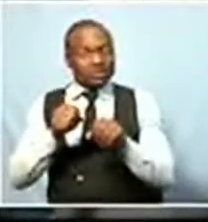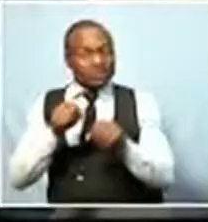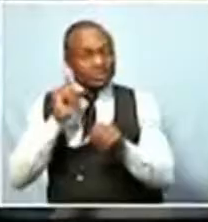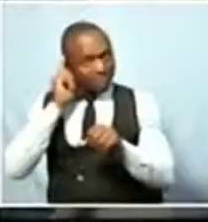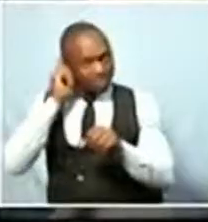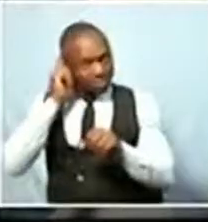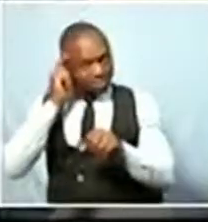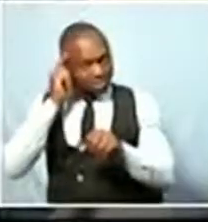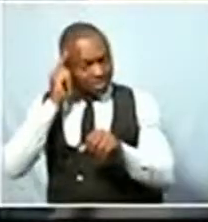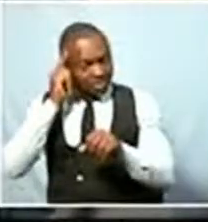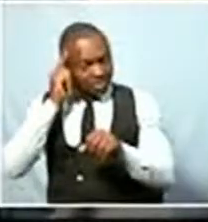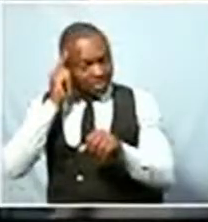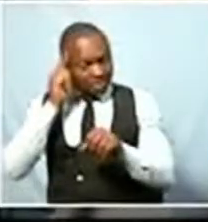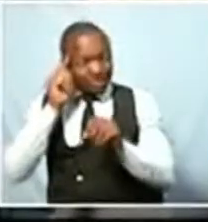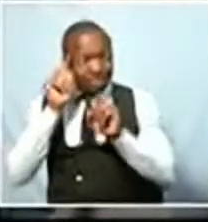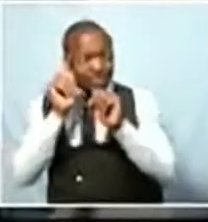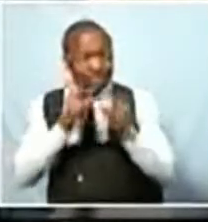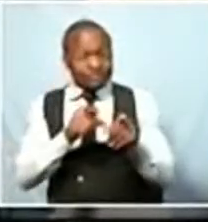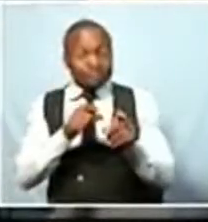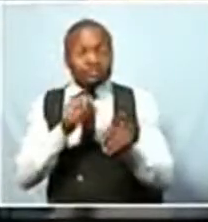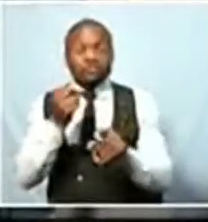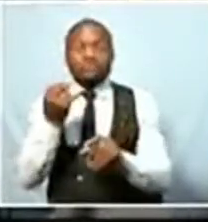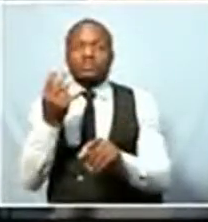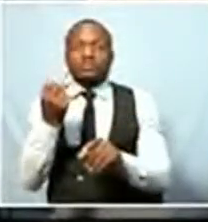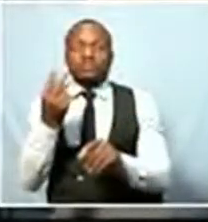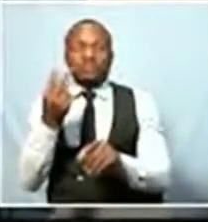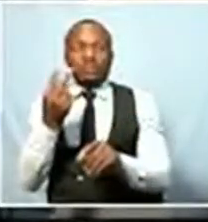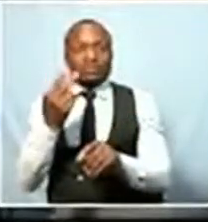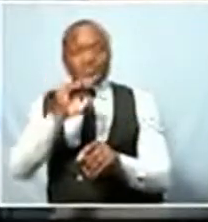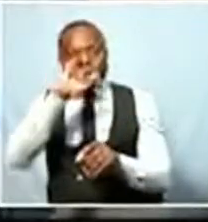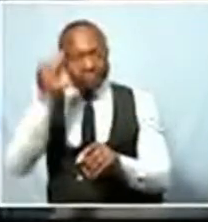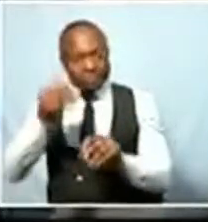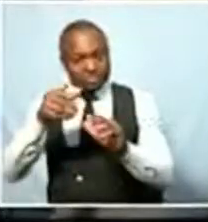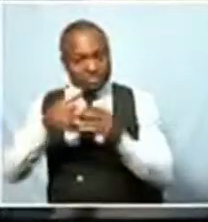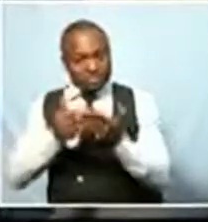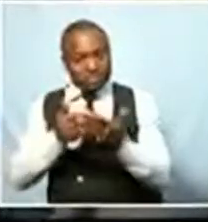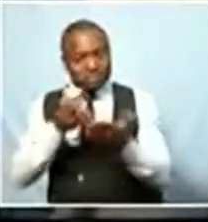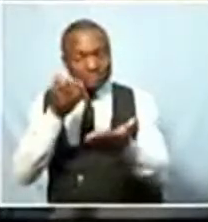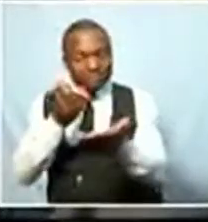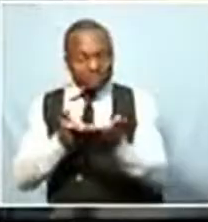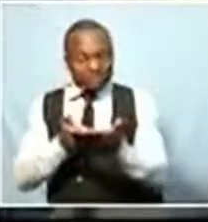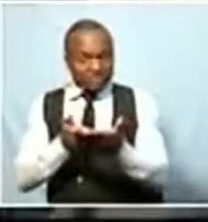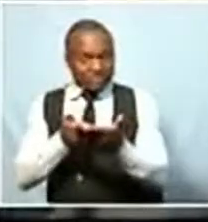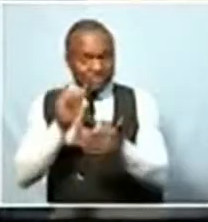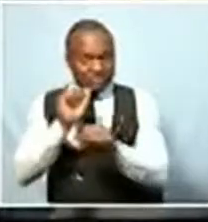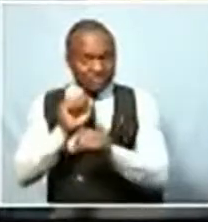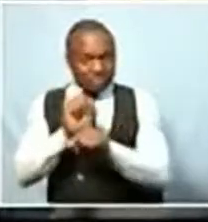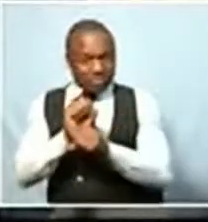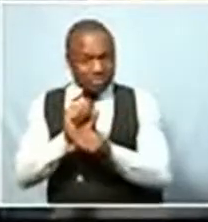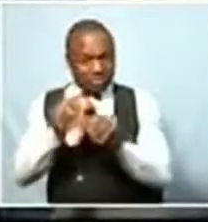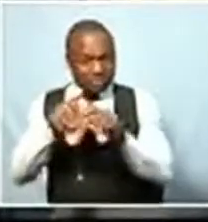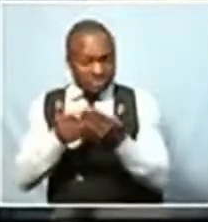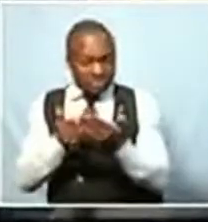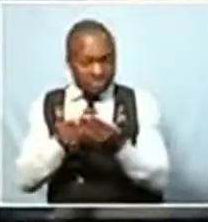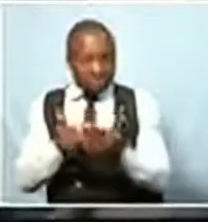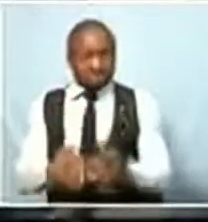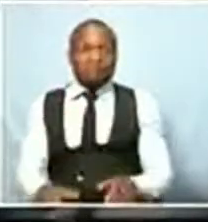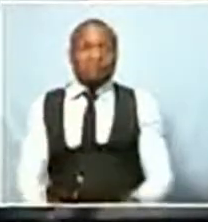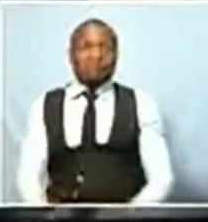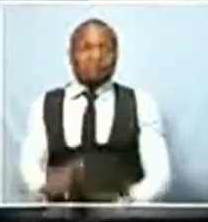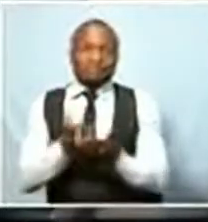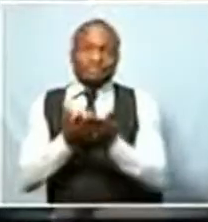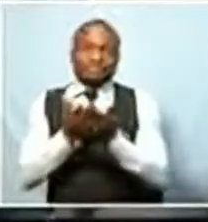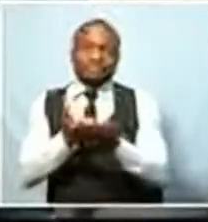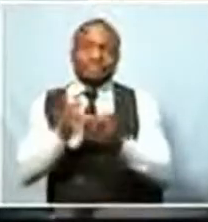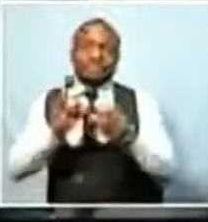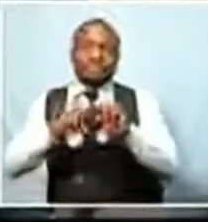the 12% plus. How does this work out for you? I submit,